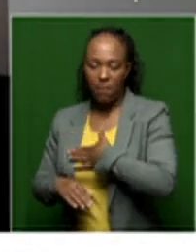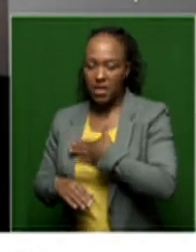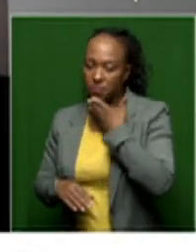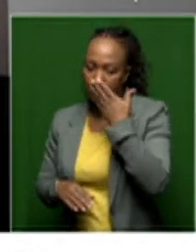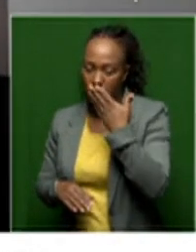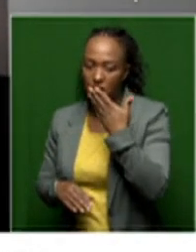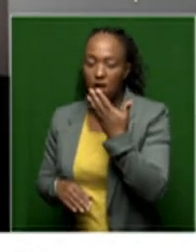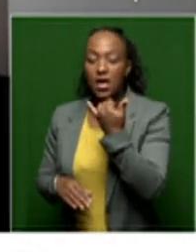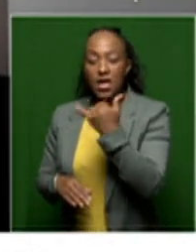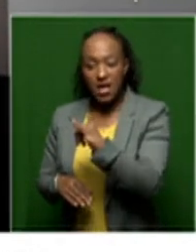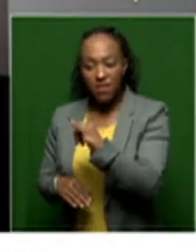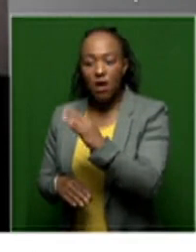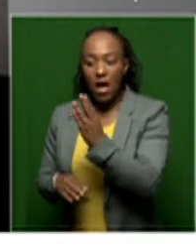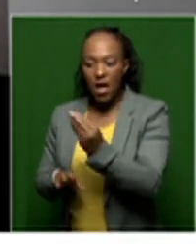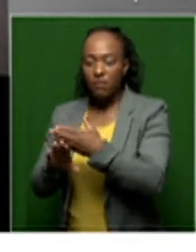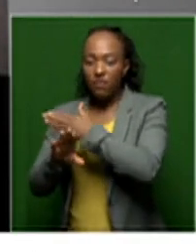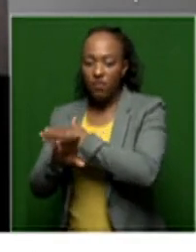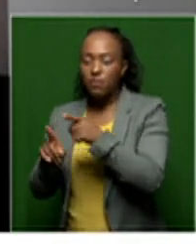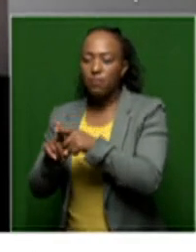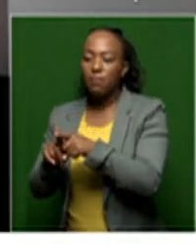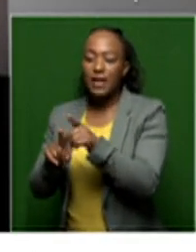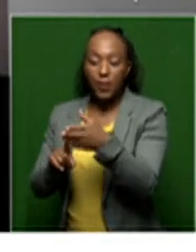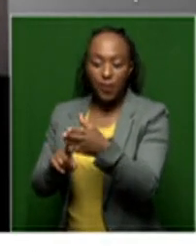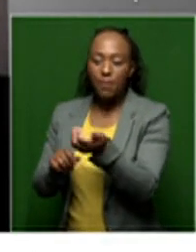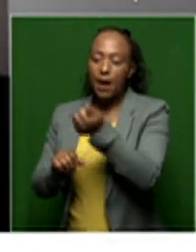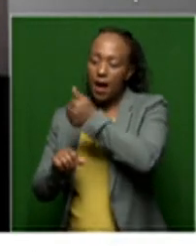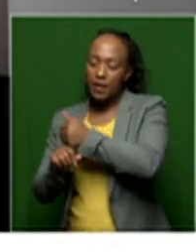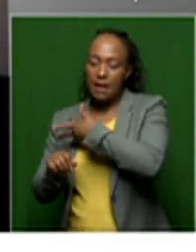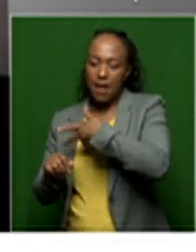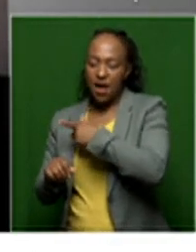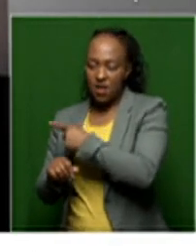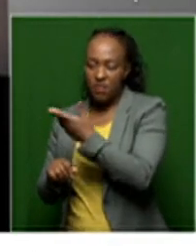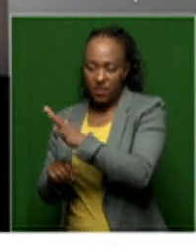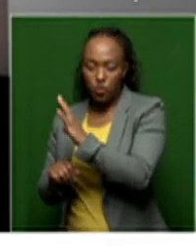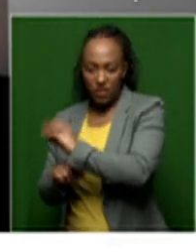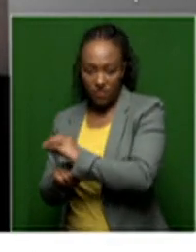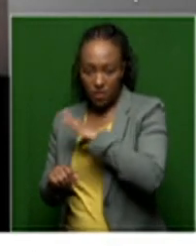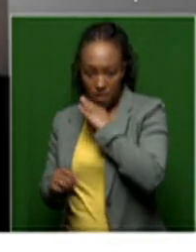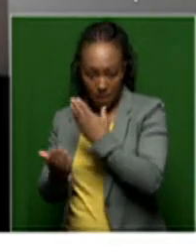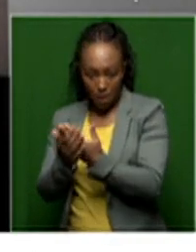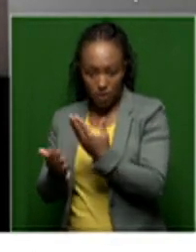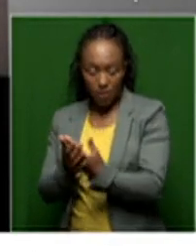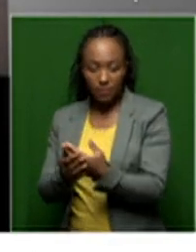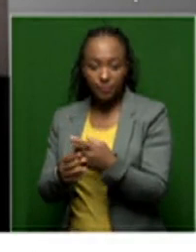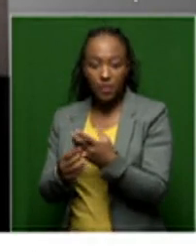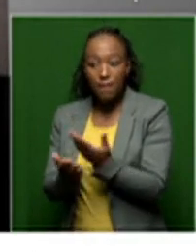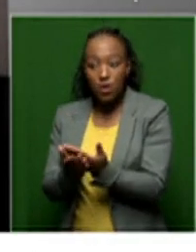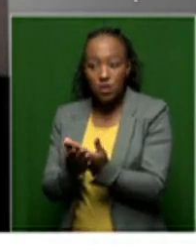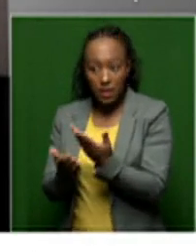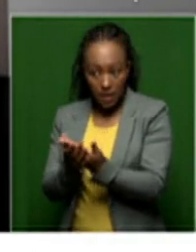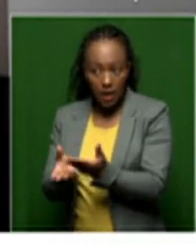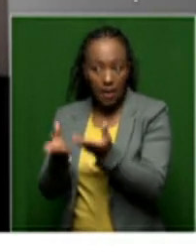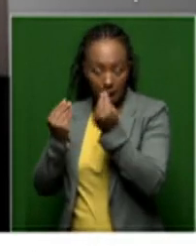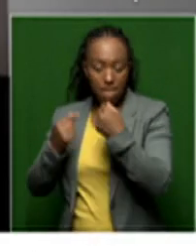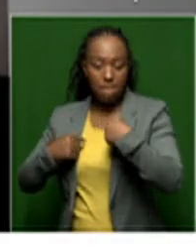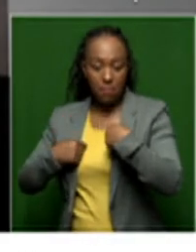but if she does have it, but her mother had it, is it almost kind of a very high possibility or probability that I will